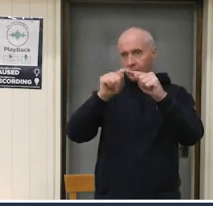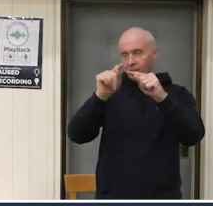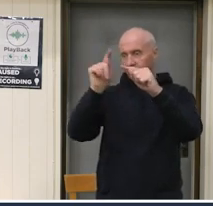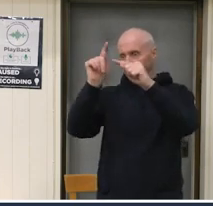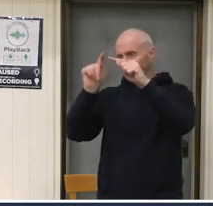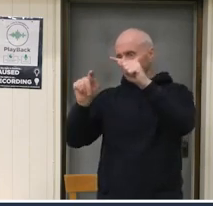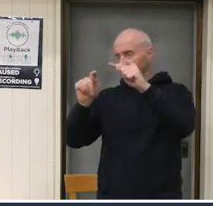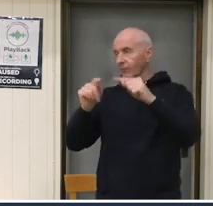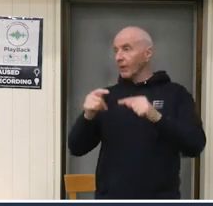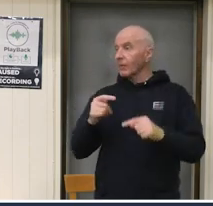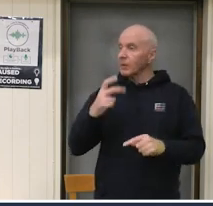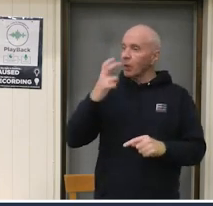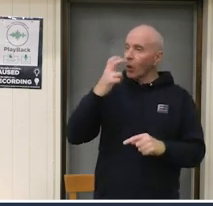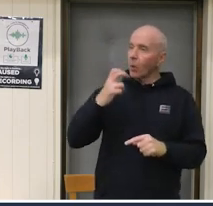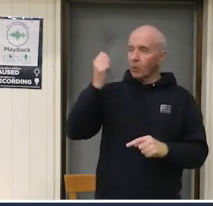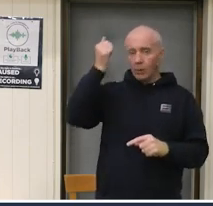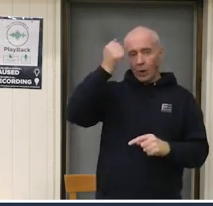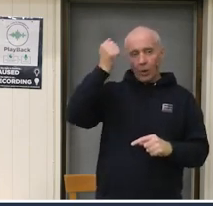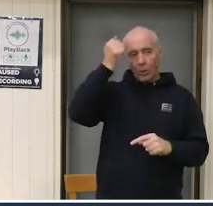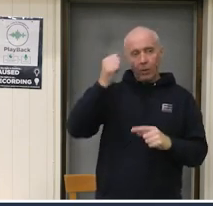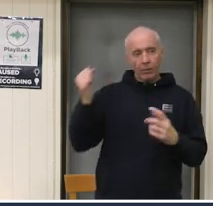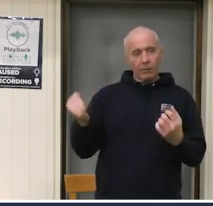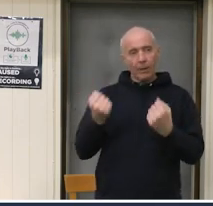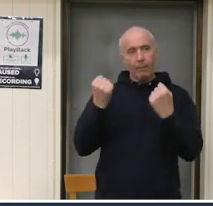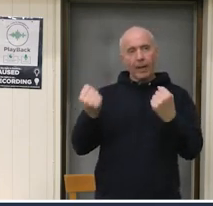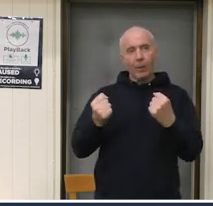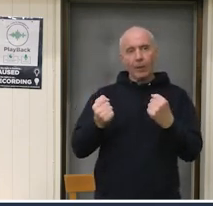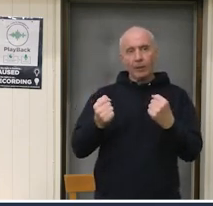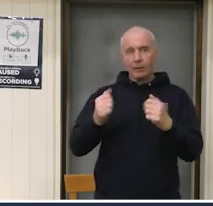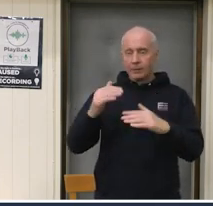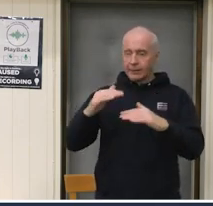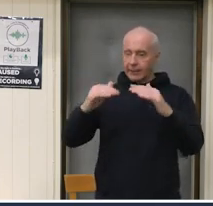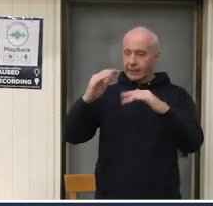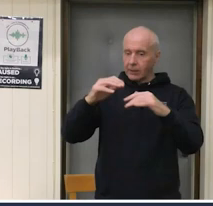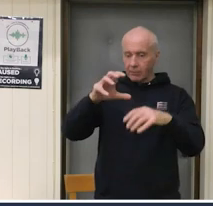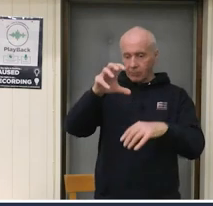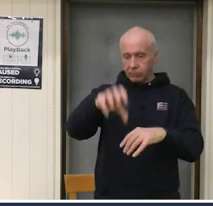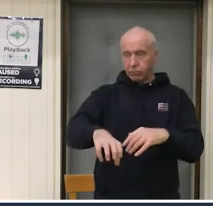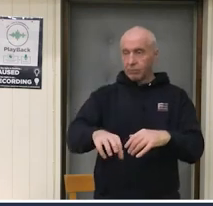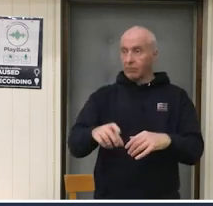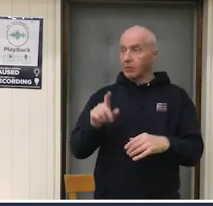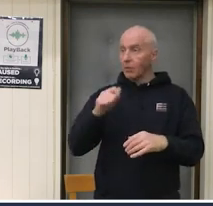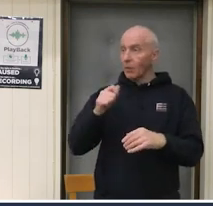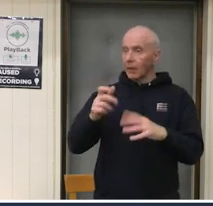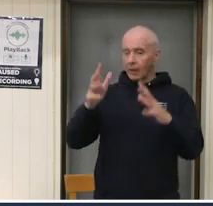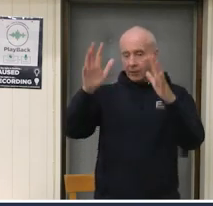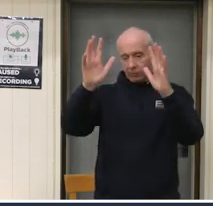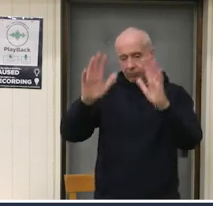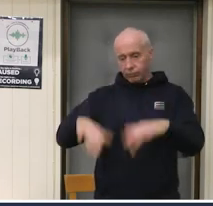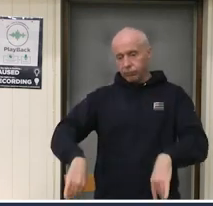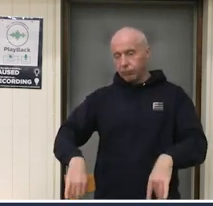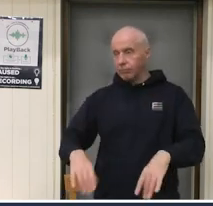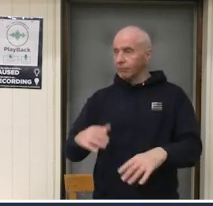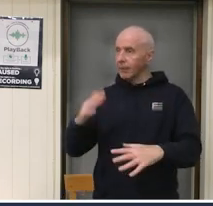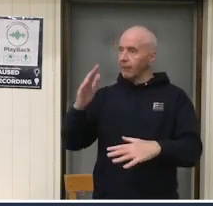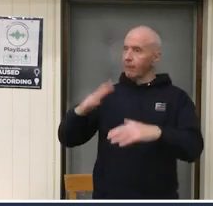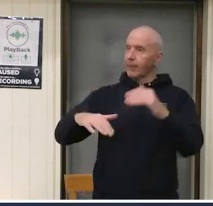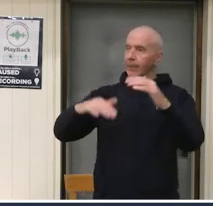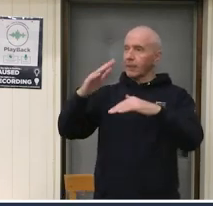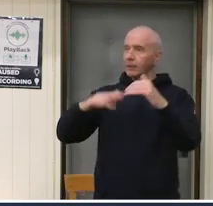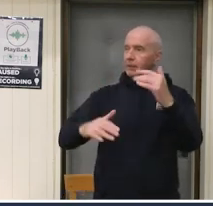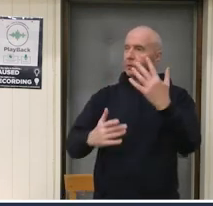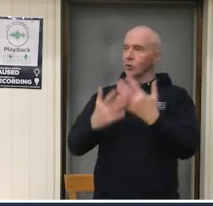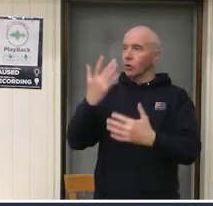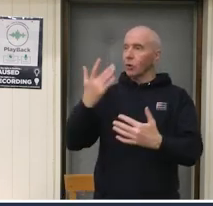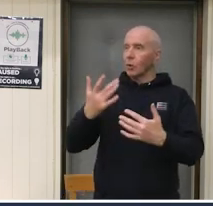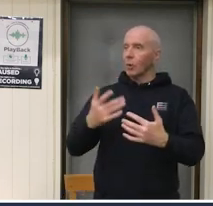old coal power station which has been closed, or it's been closed now, and it's going to be built on that site. So what a great use of a site. And